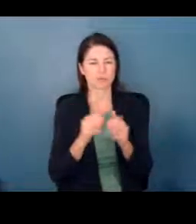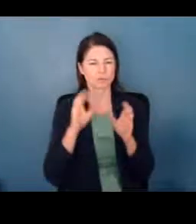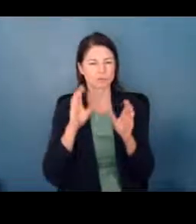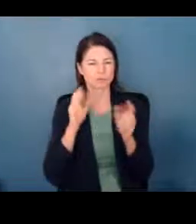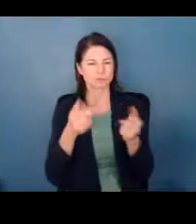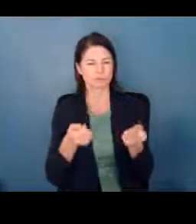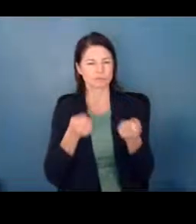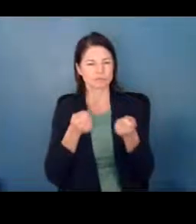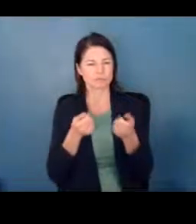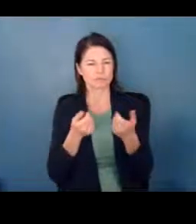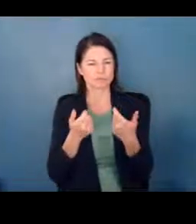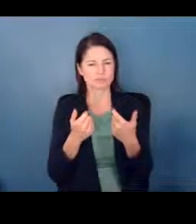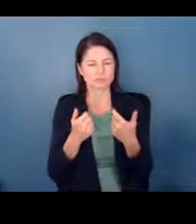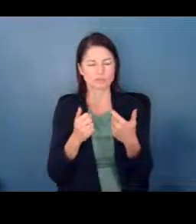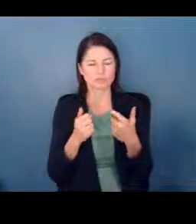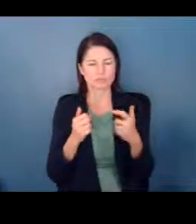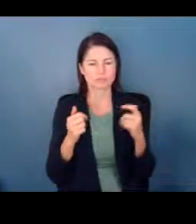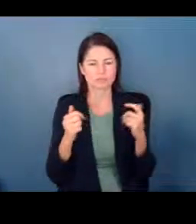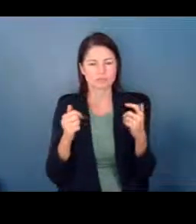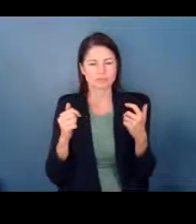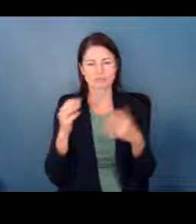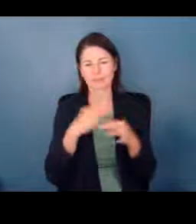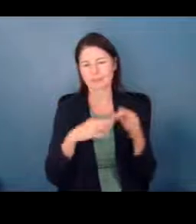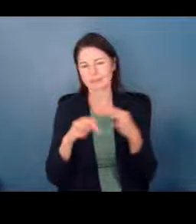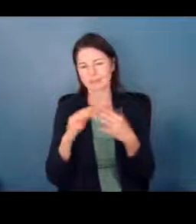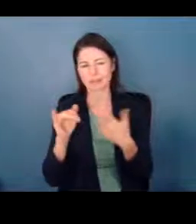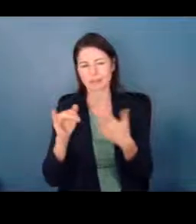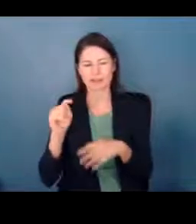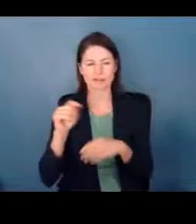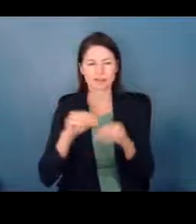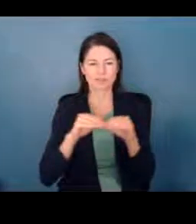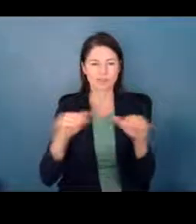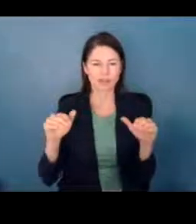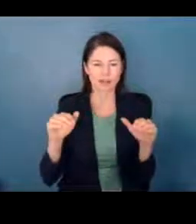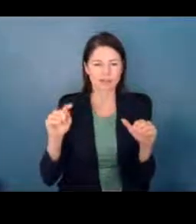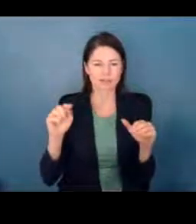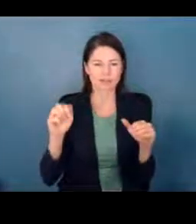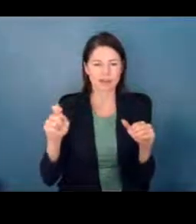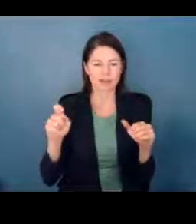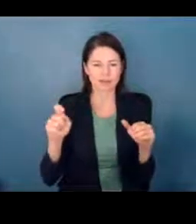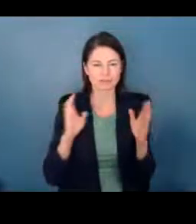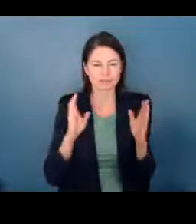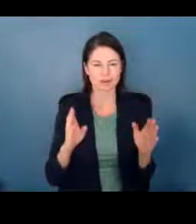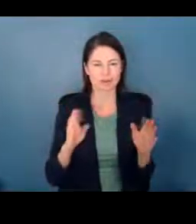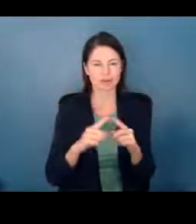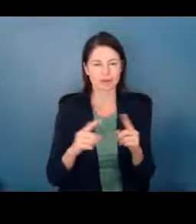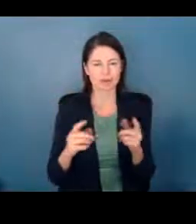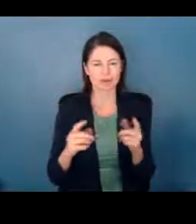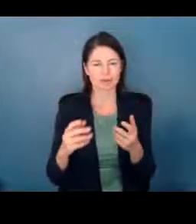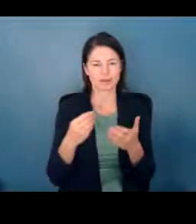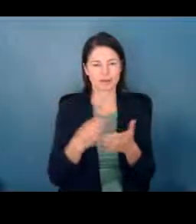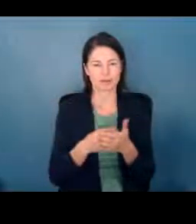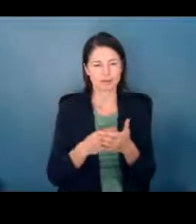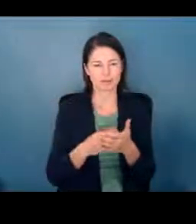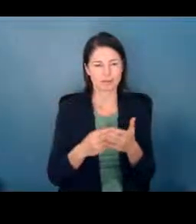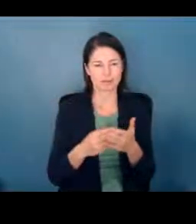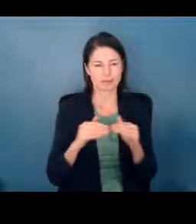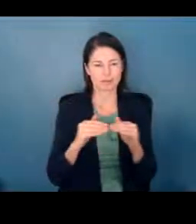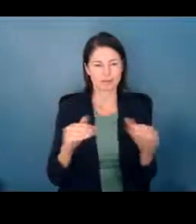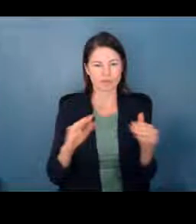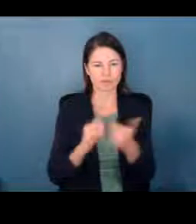have more of, instead of like maybe a flat tax across everybody, but how the income level is affected under a road charge